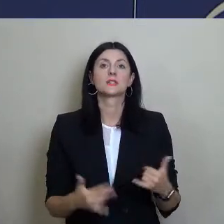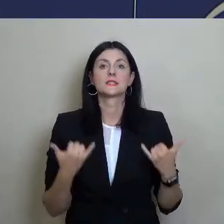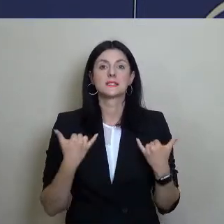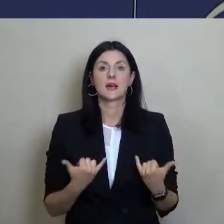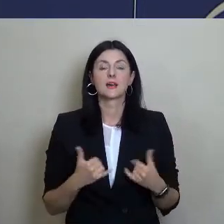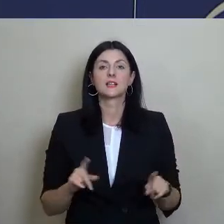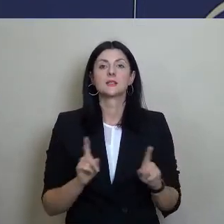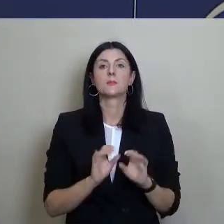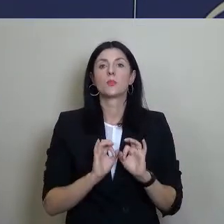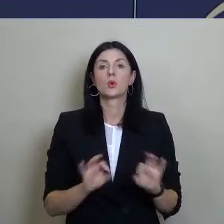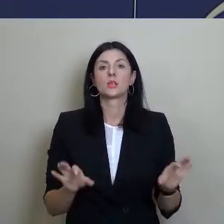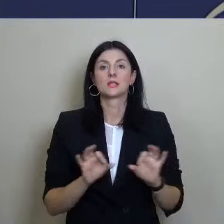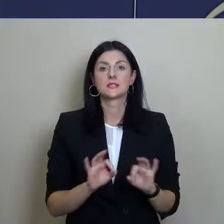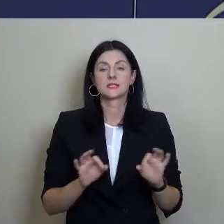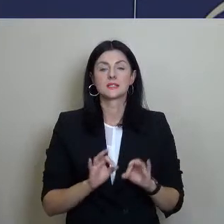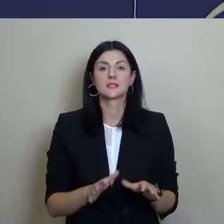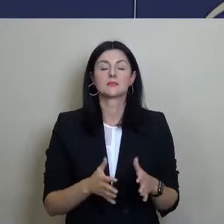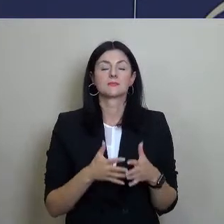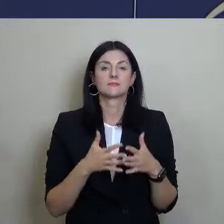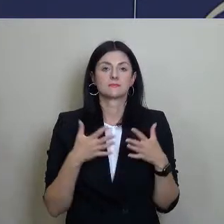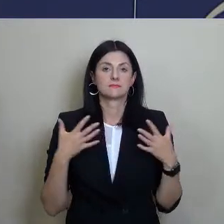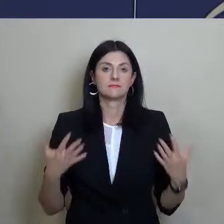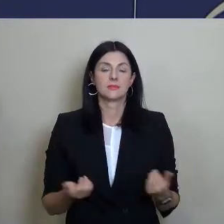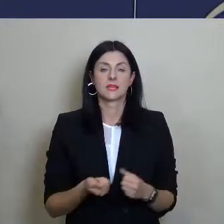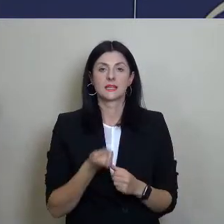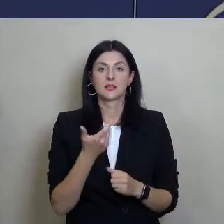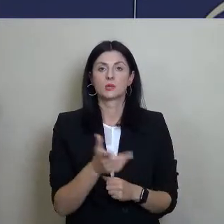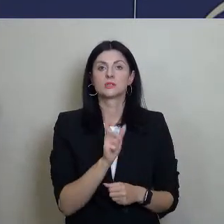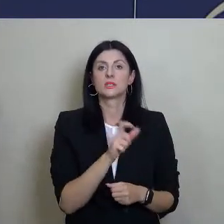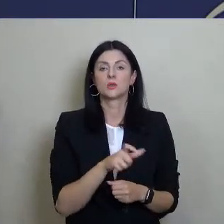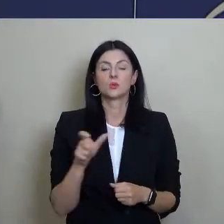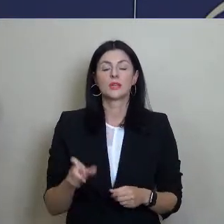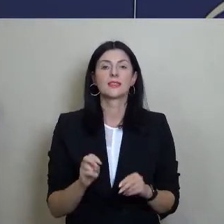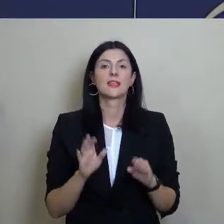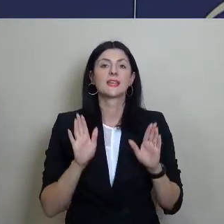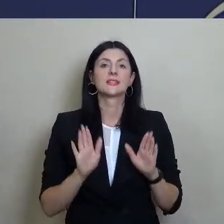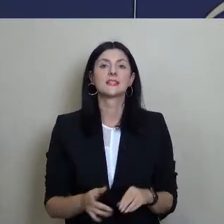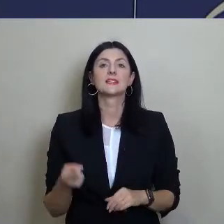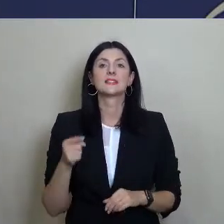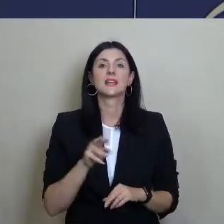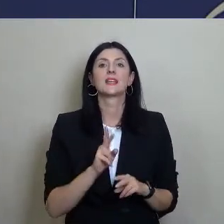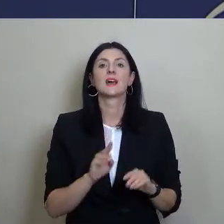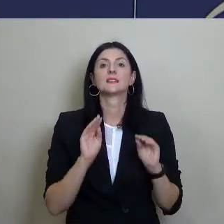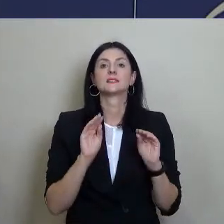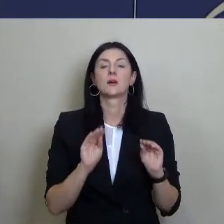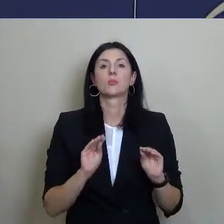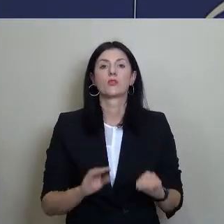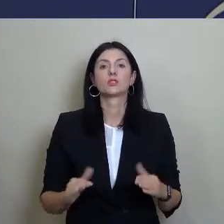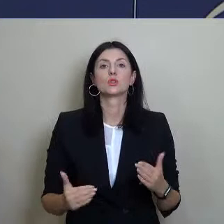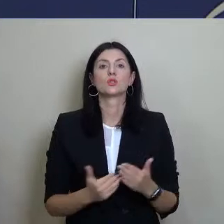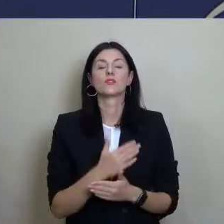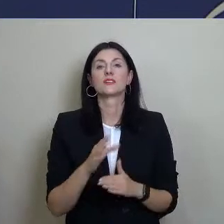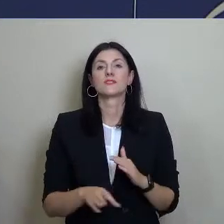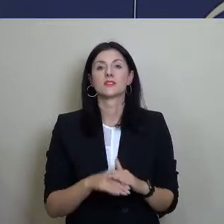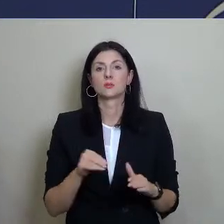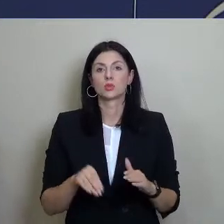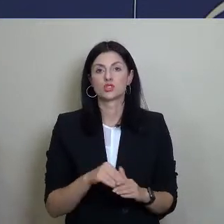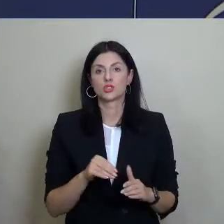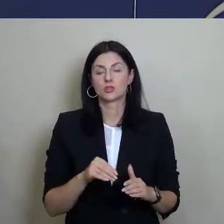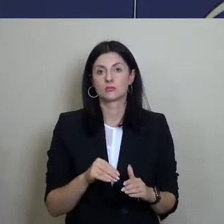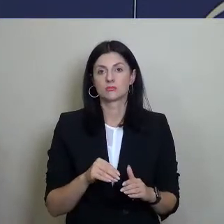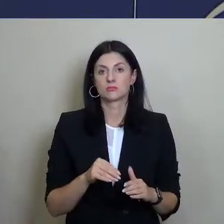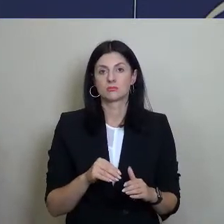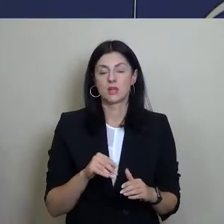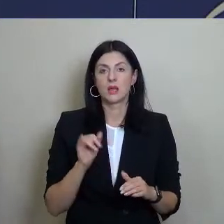working on that now to explain to the largest possible number of people not only how to fill out the new type